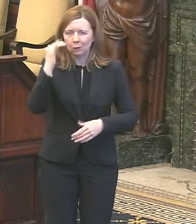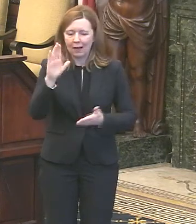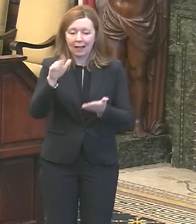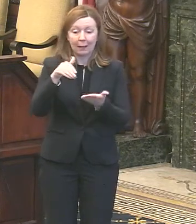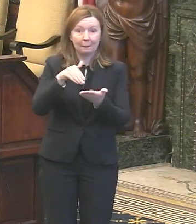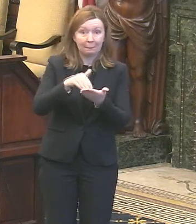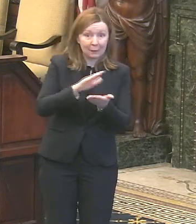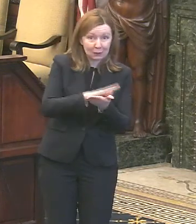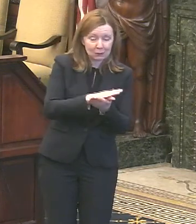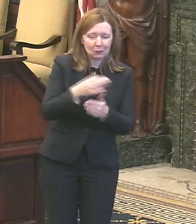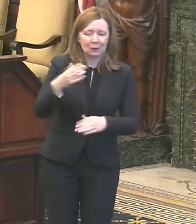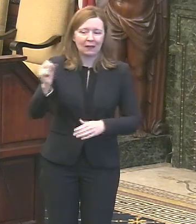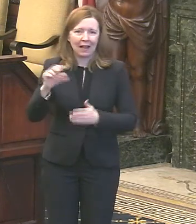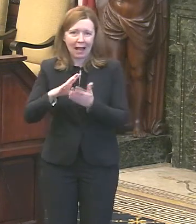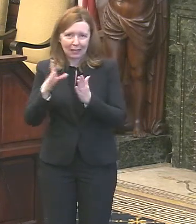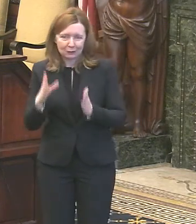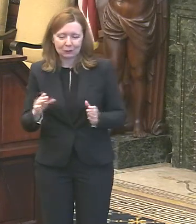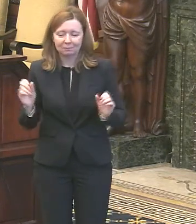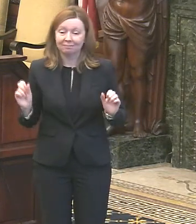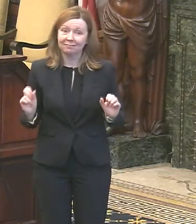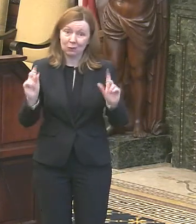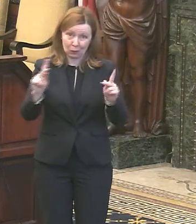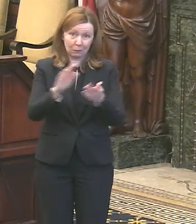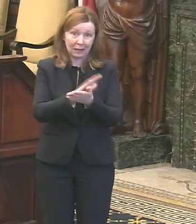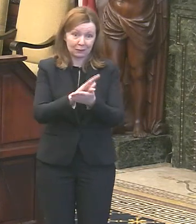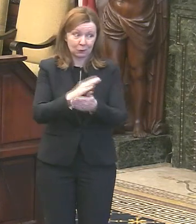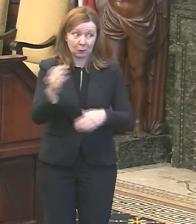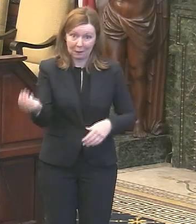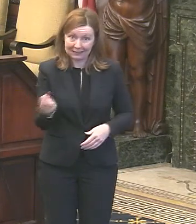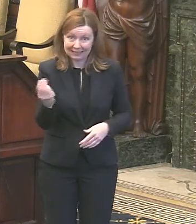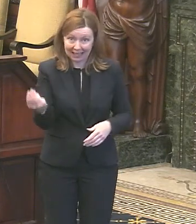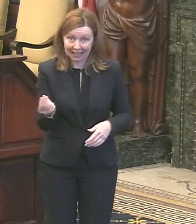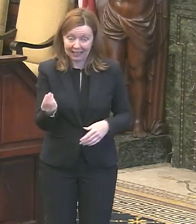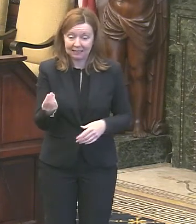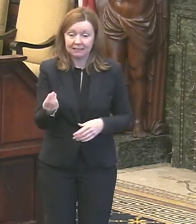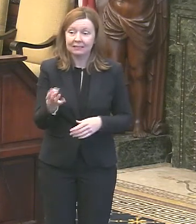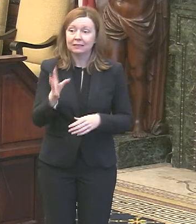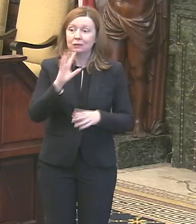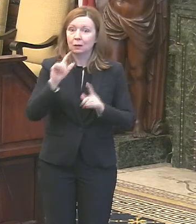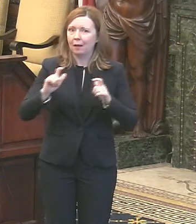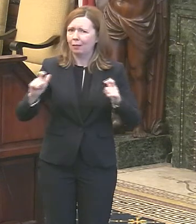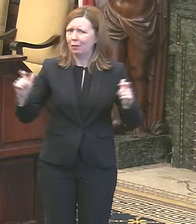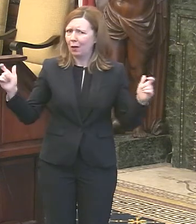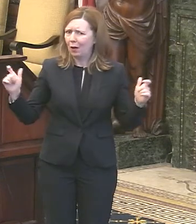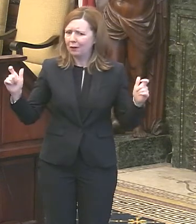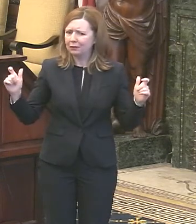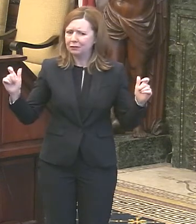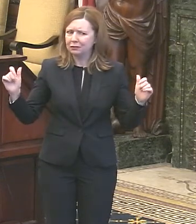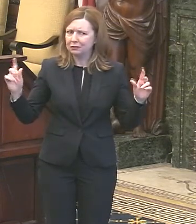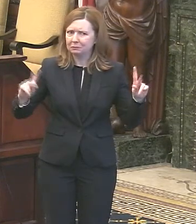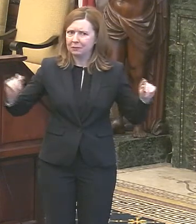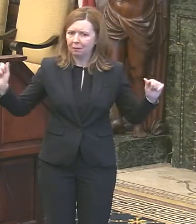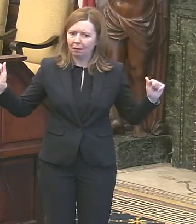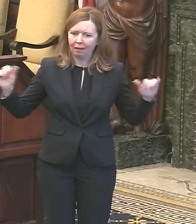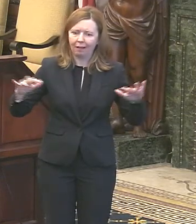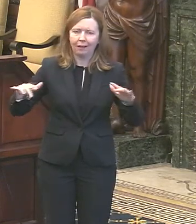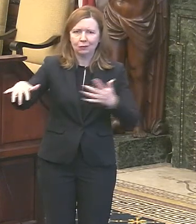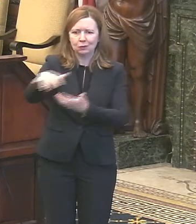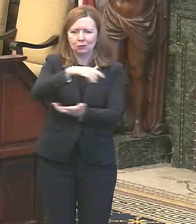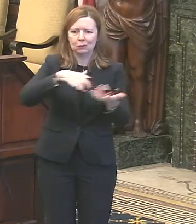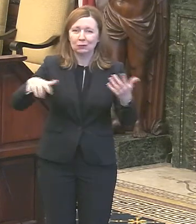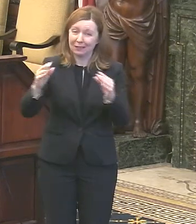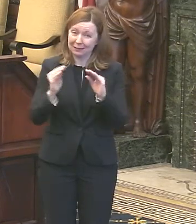and some high school students are returning to school Monday, and you're talking about larger bodied students who socialize more than